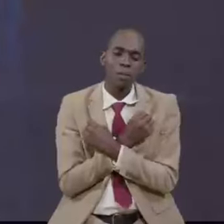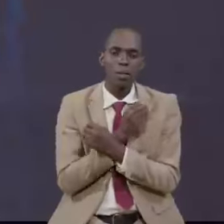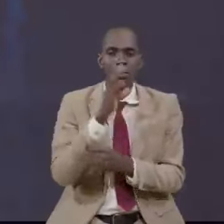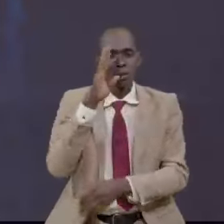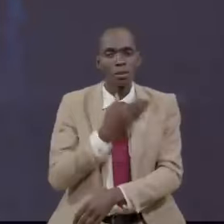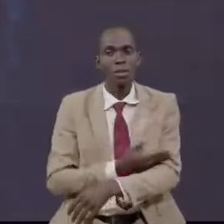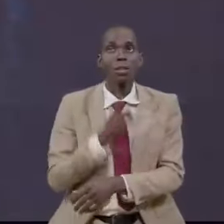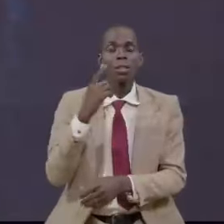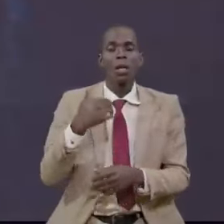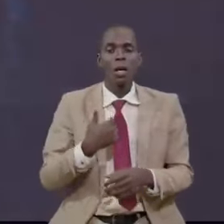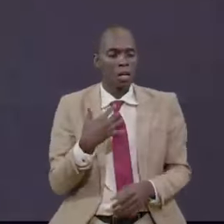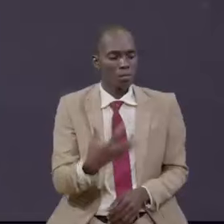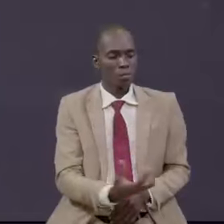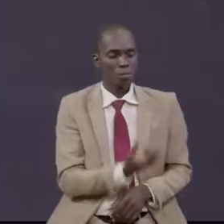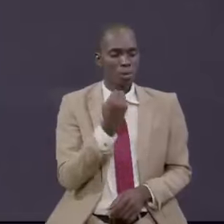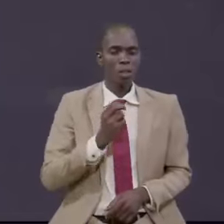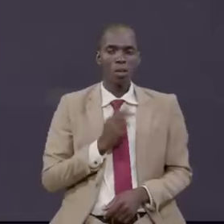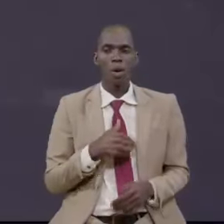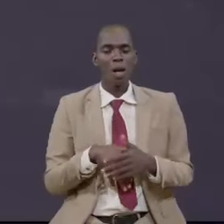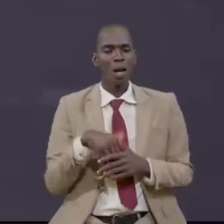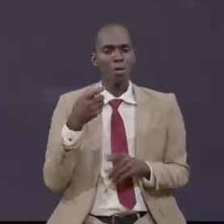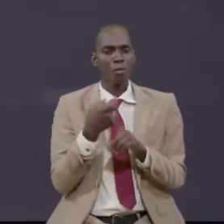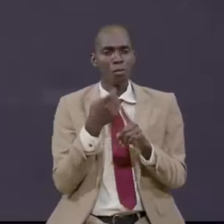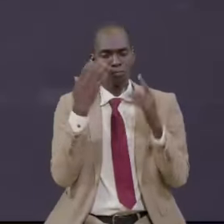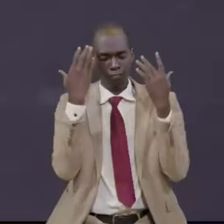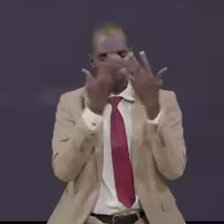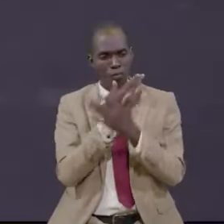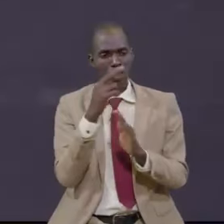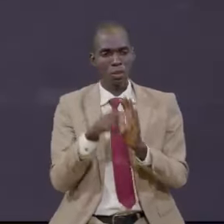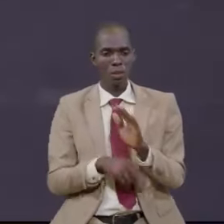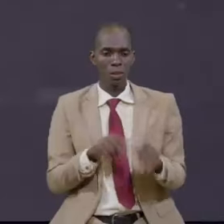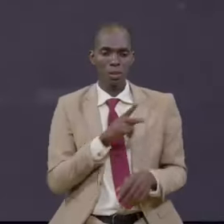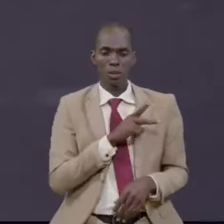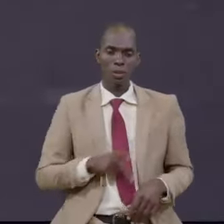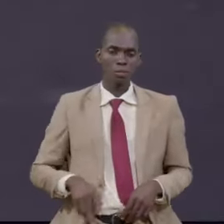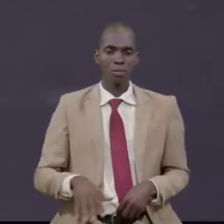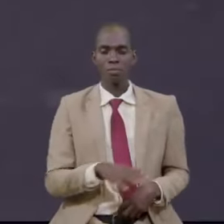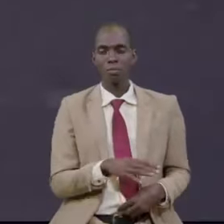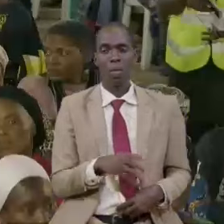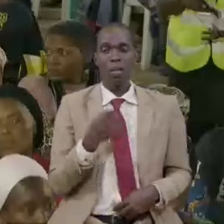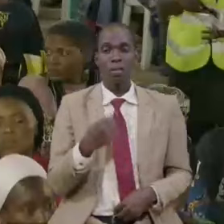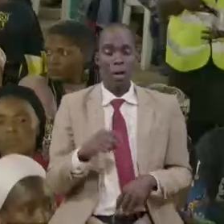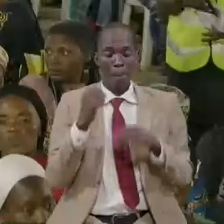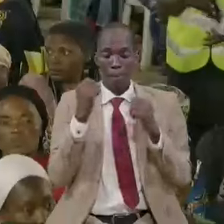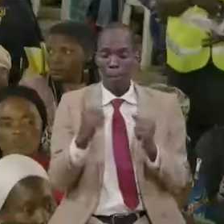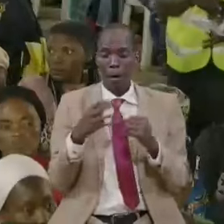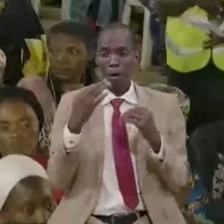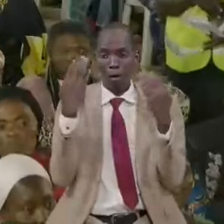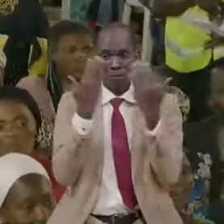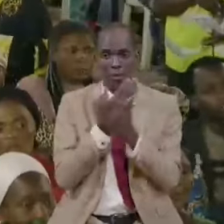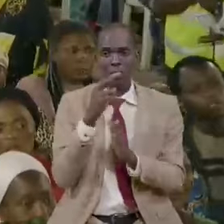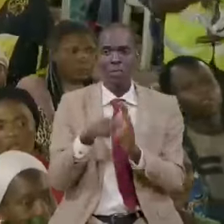the kingdom of darkness. The power of darkness is broken in your life already